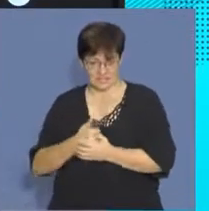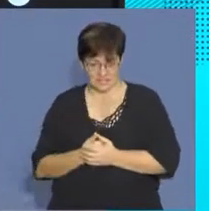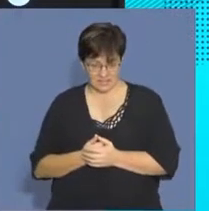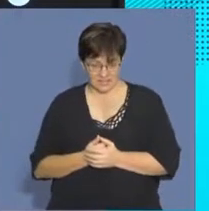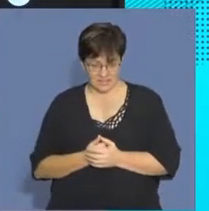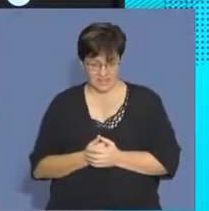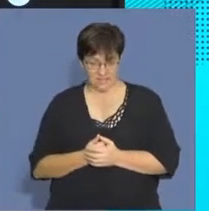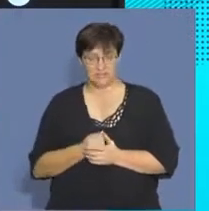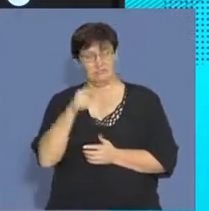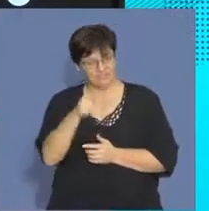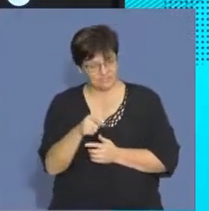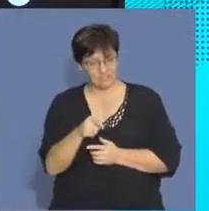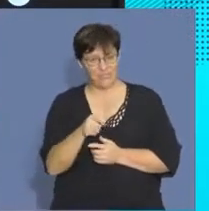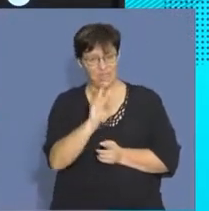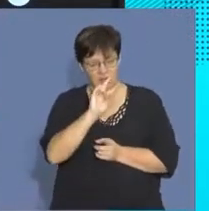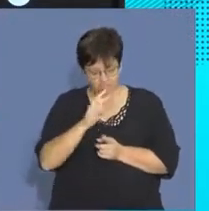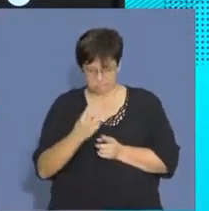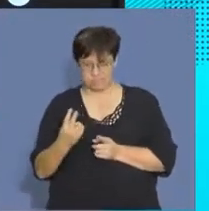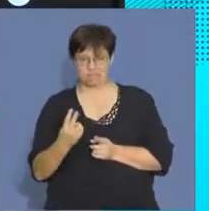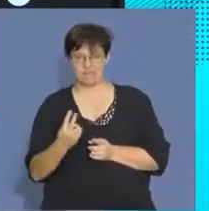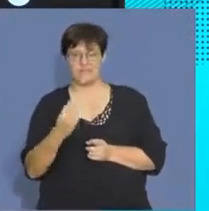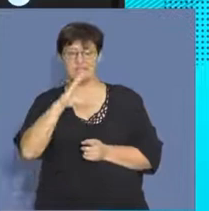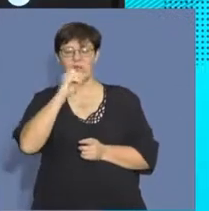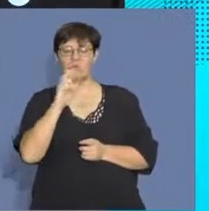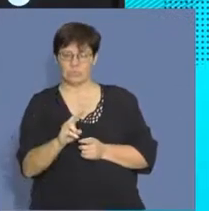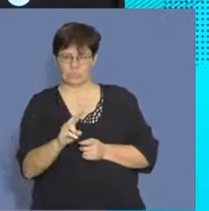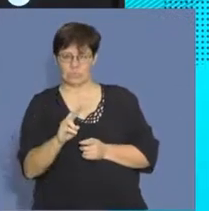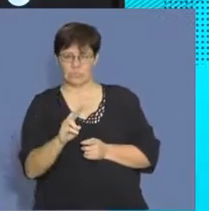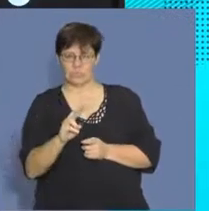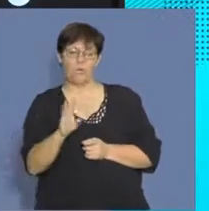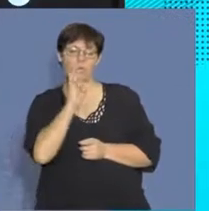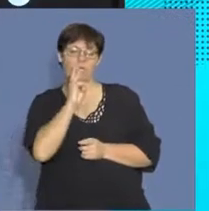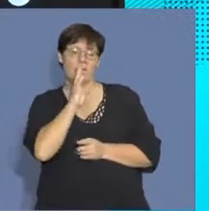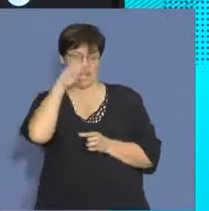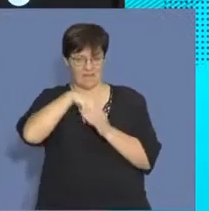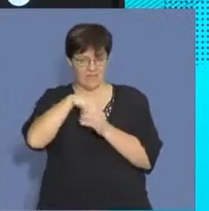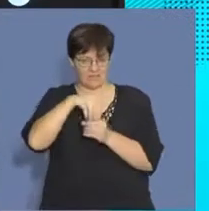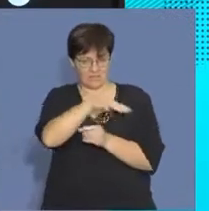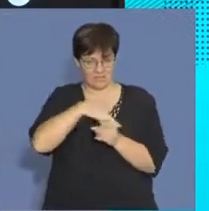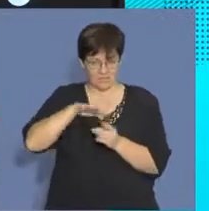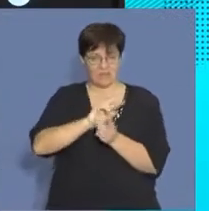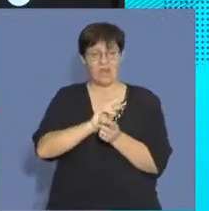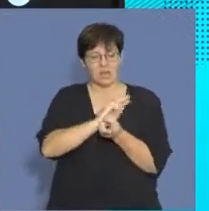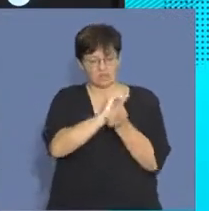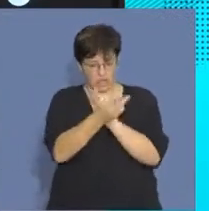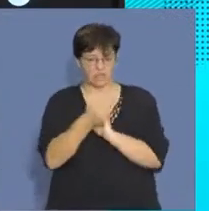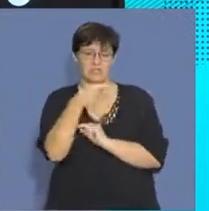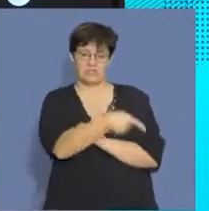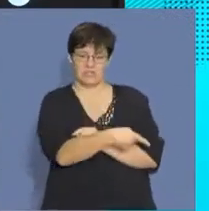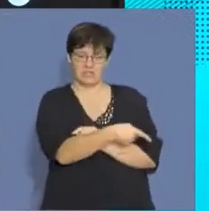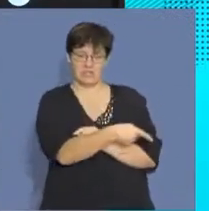photosynthesis. And so that is then recycling the carbon dioxide in the aquatic environment back into plants for a process